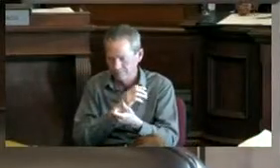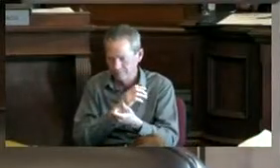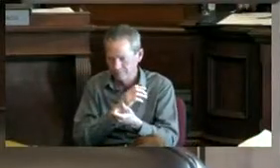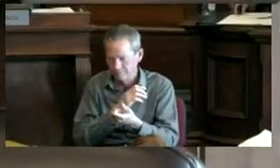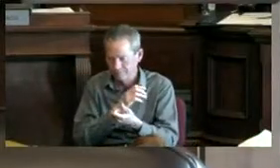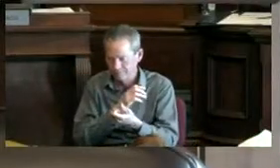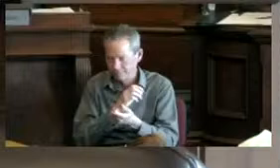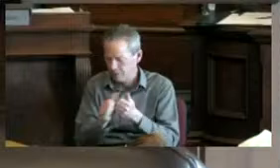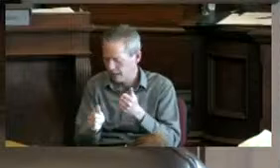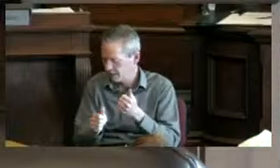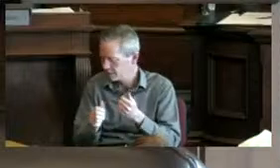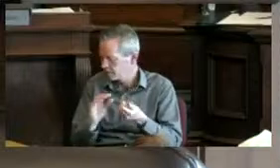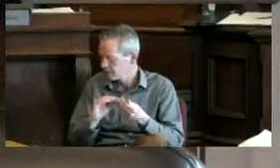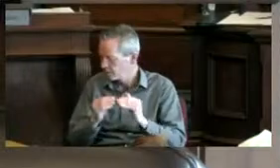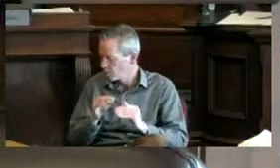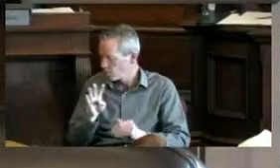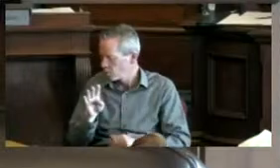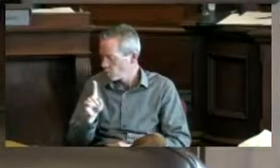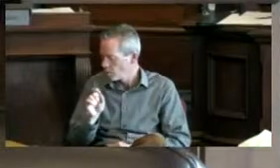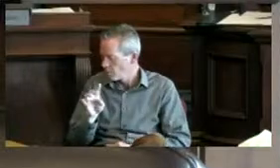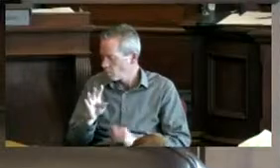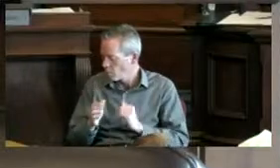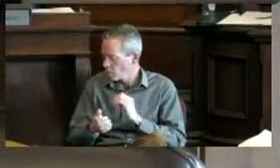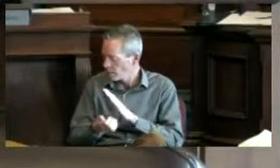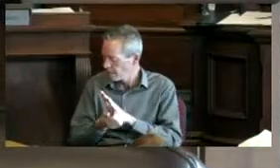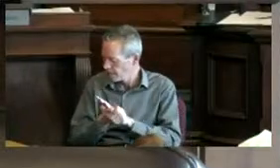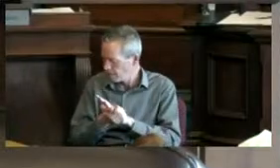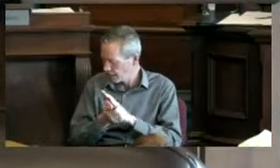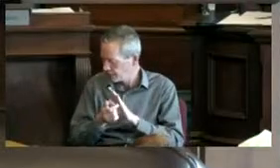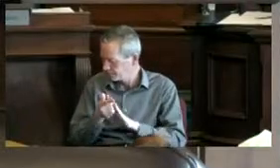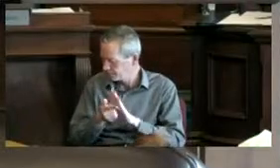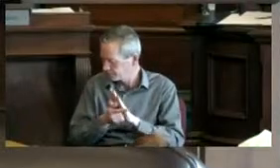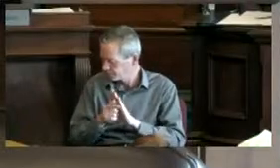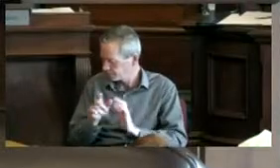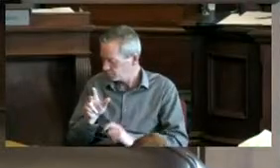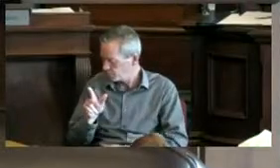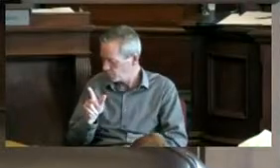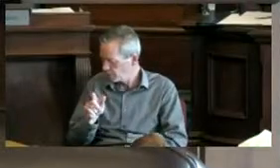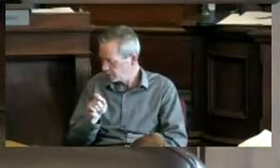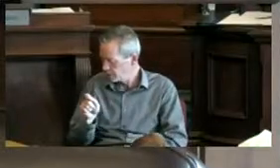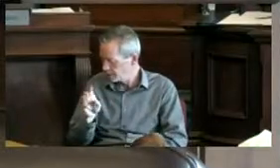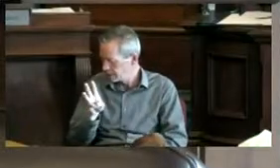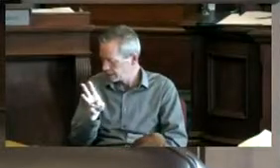carries. Introductory number 104, amending ordinance number